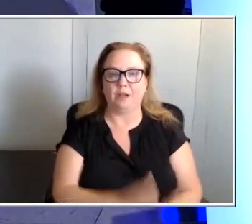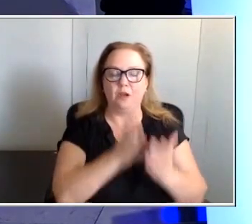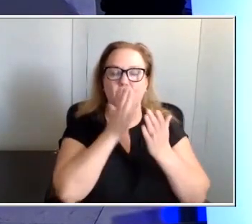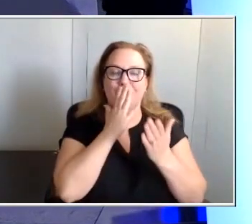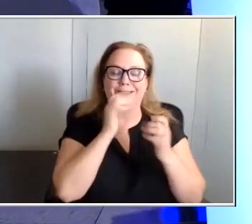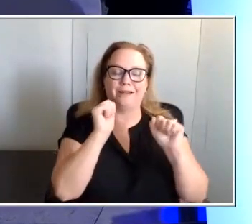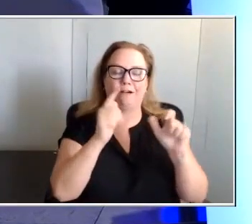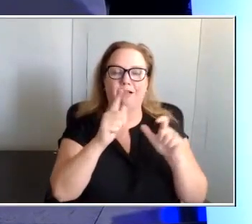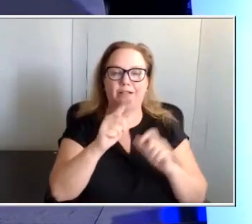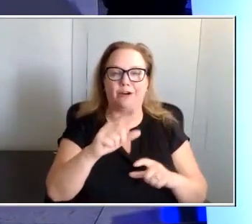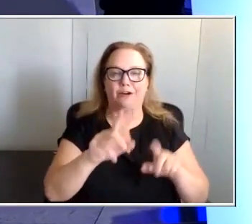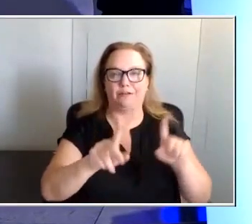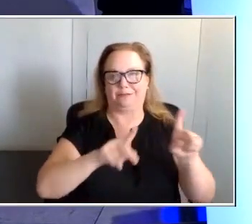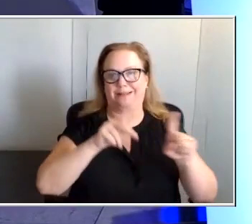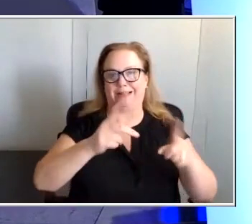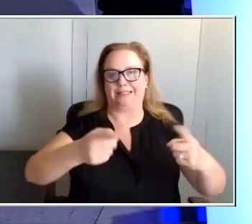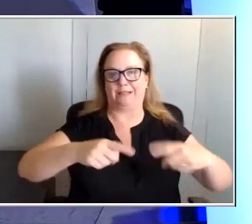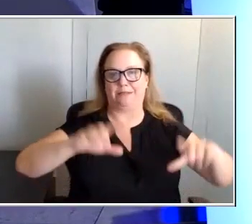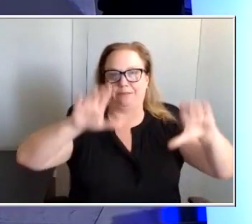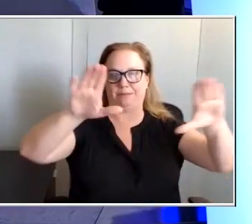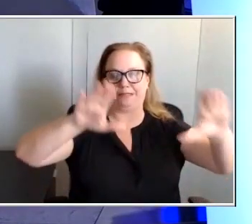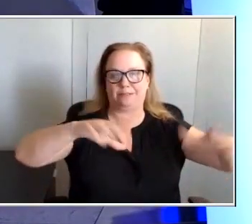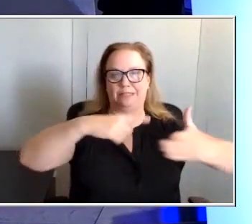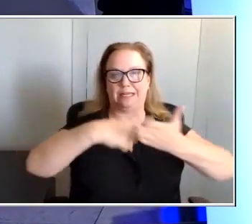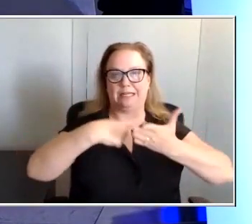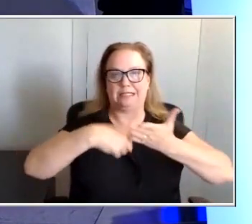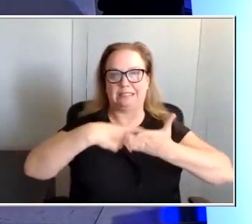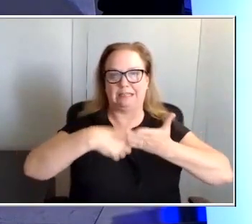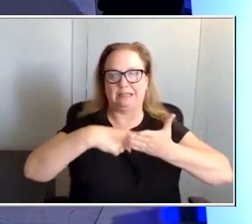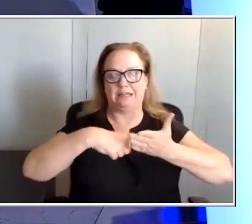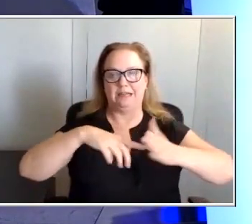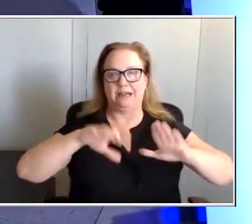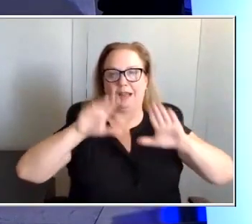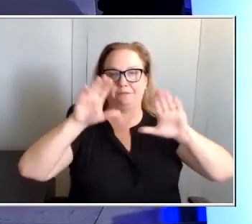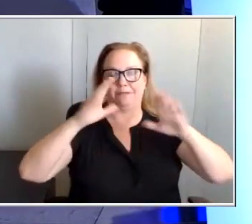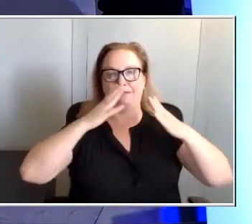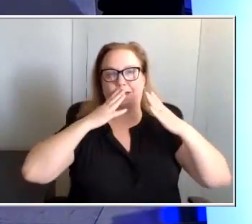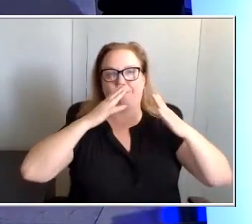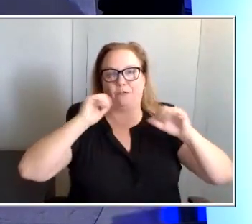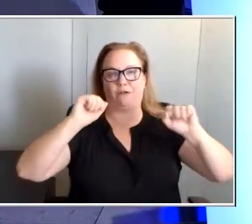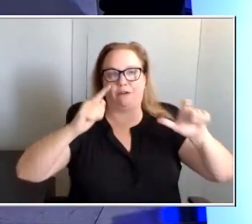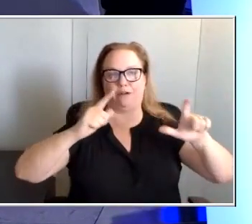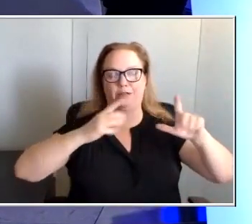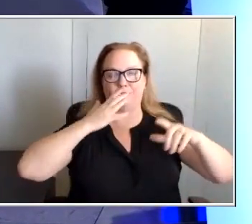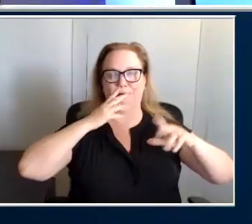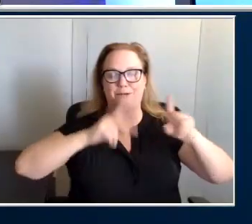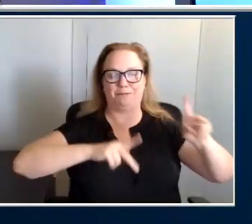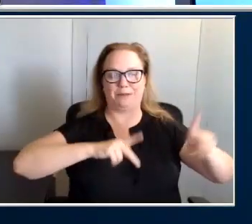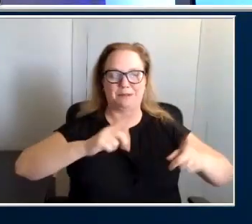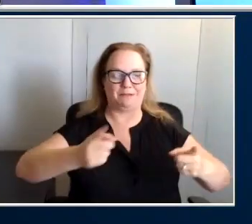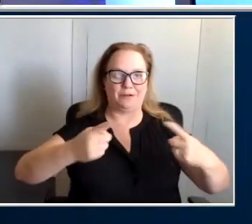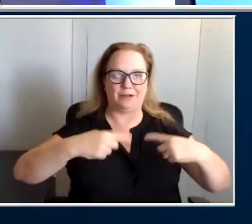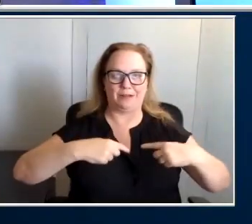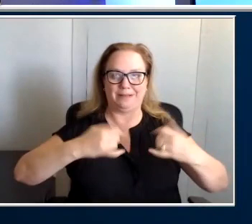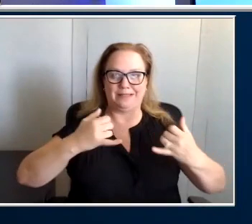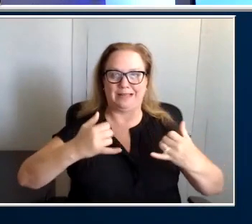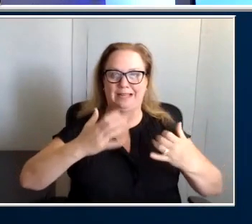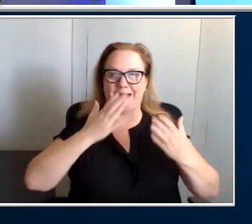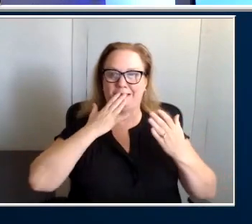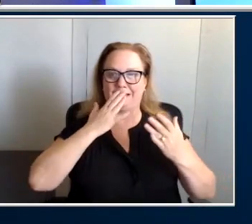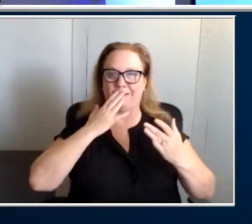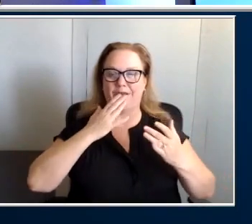today. This has been an outstanding discussion, and I'm grateful to all of these good folks for being here, and I'm grateful to Dr. Parker